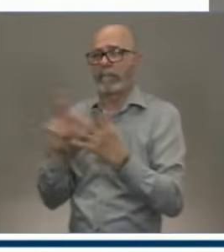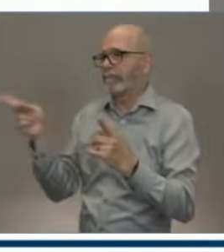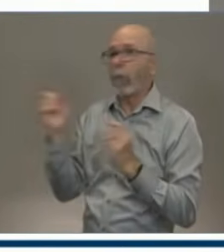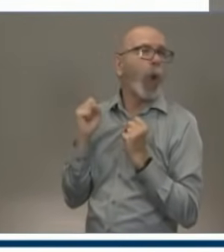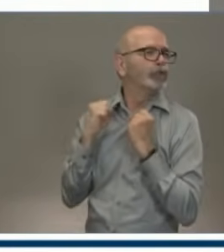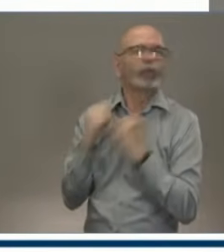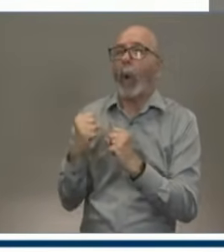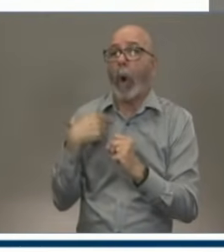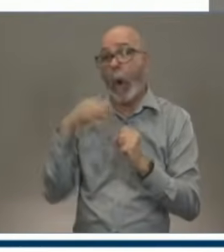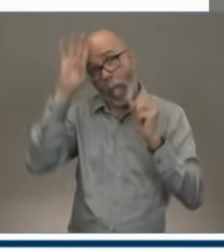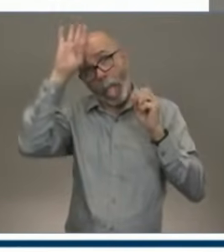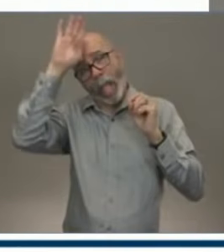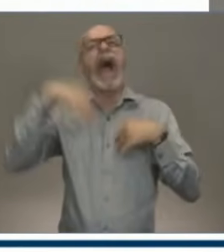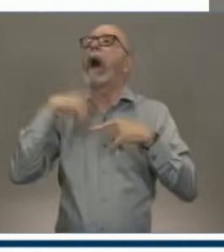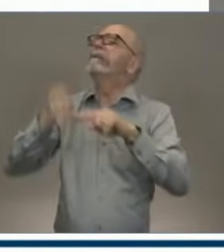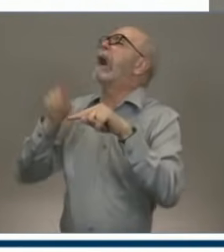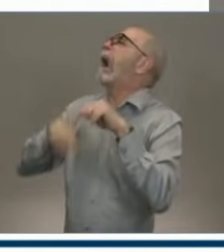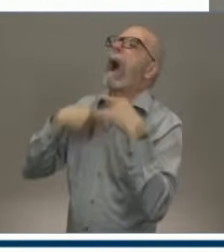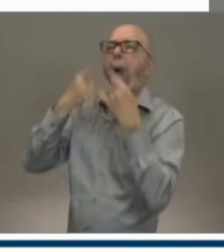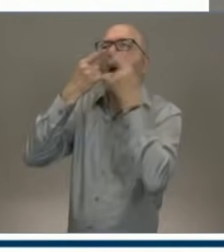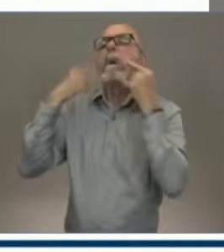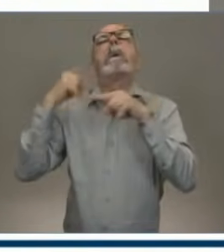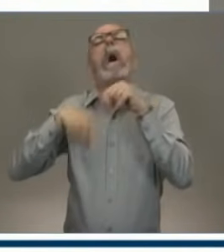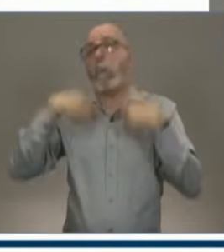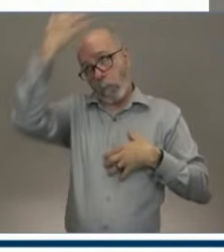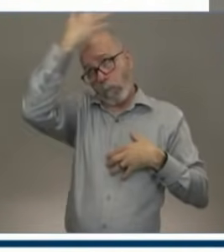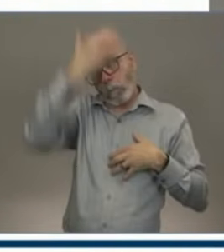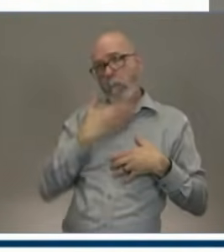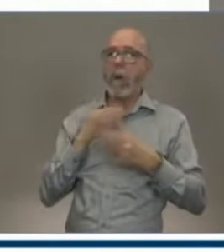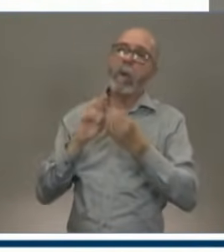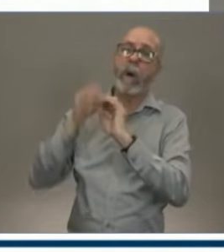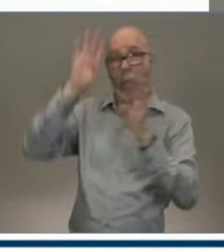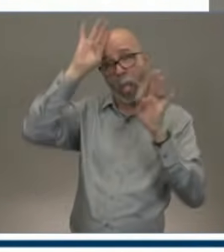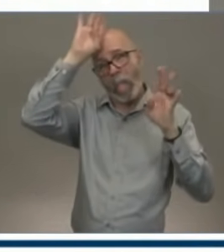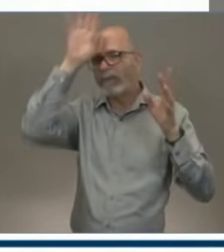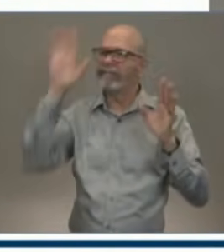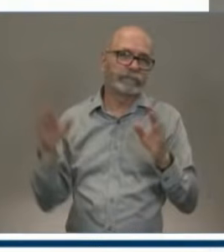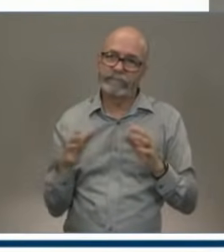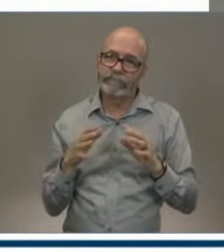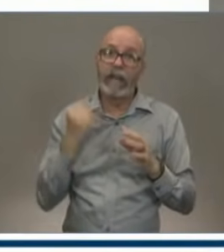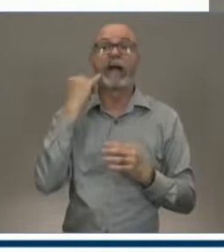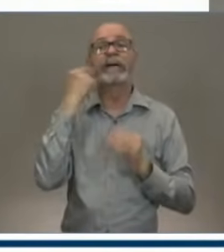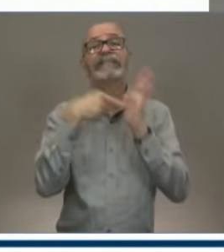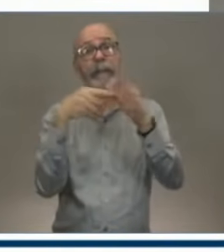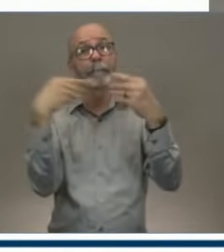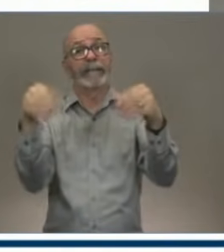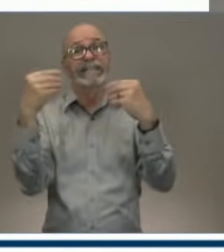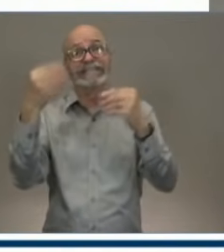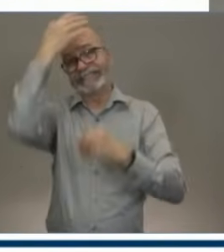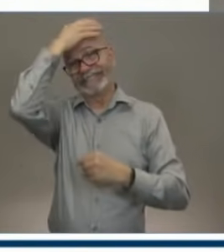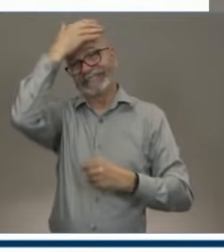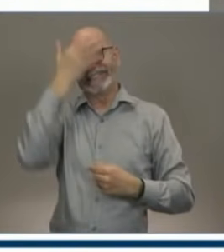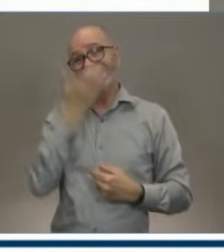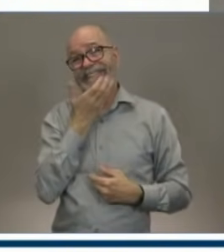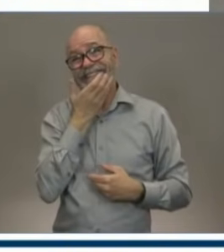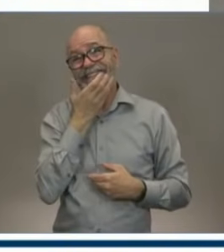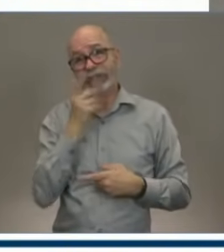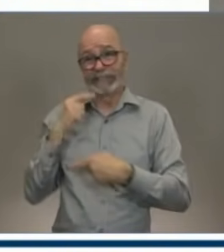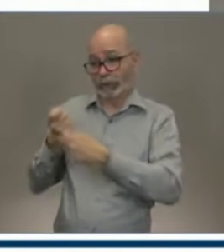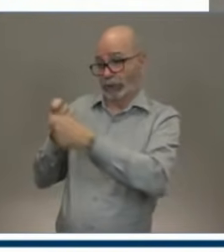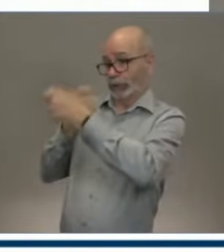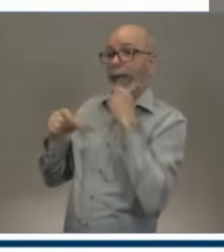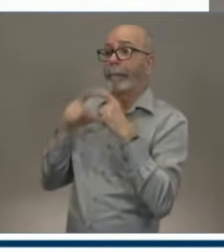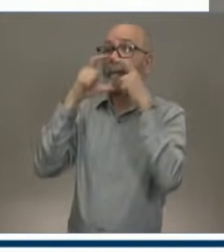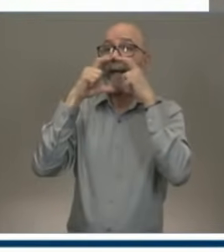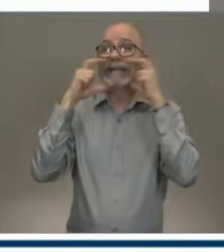a face shield actually doesn't replace a mask. It doesn't actually give anywhere near the protection. A mask over